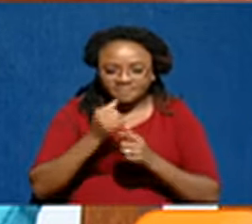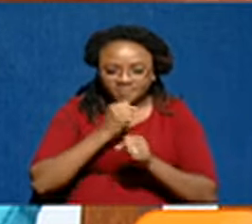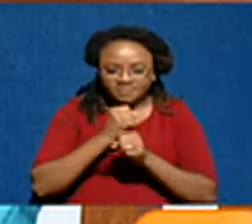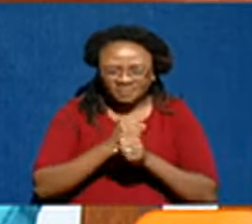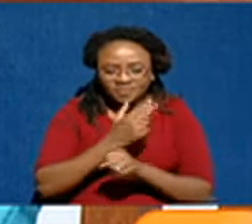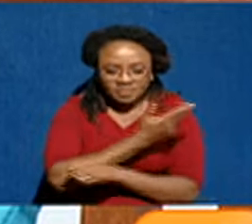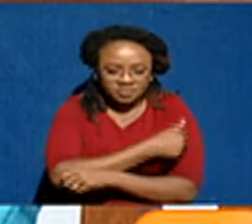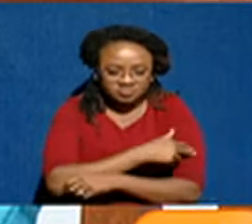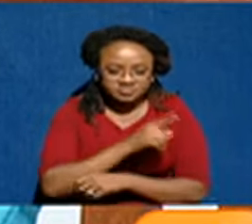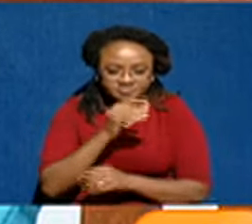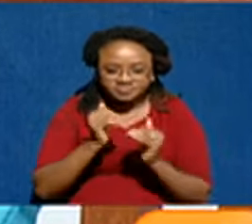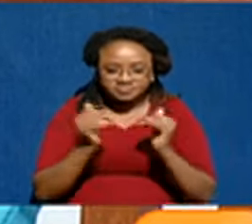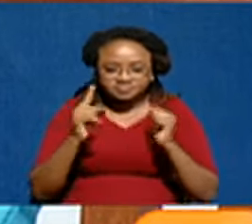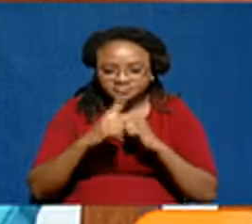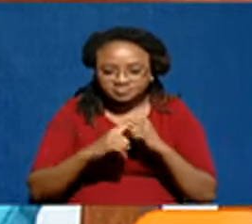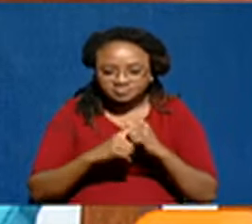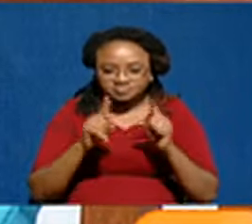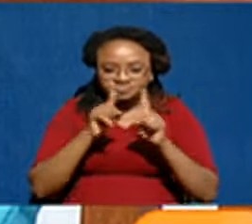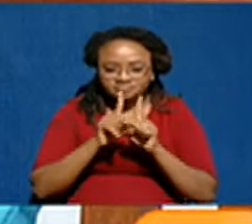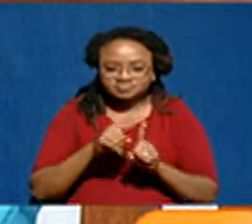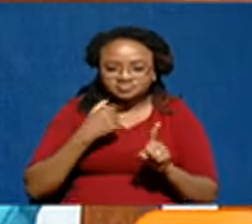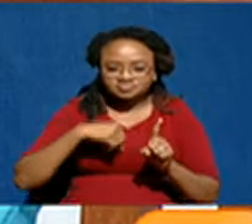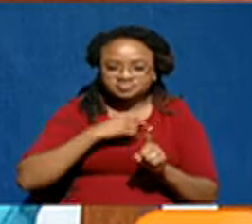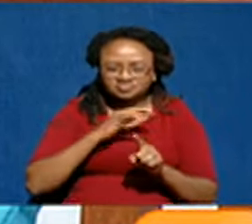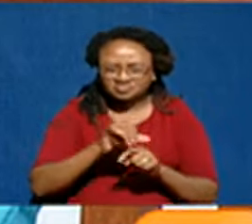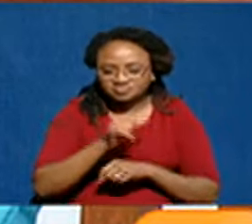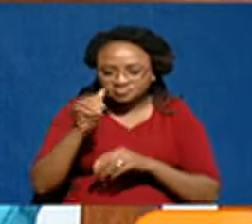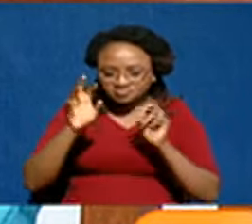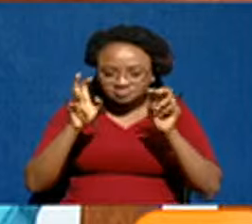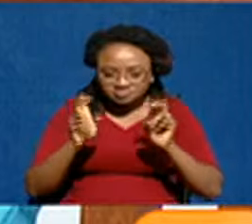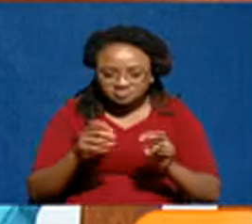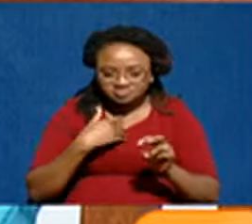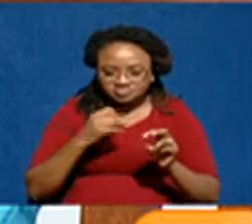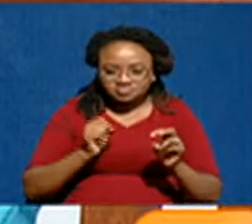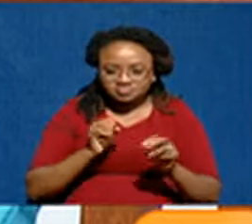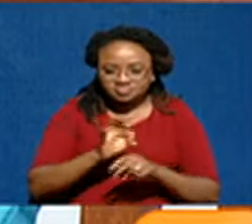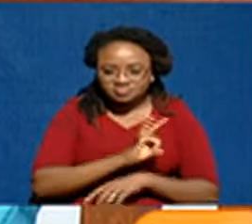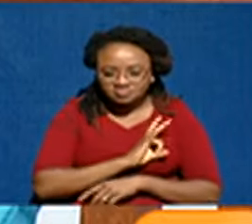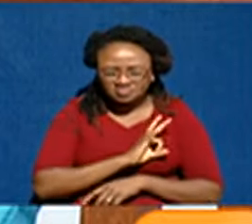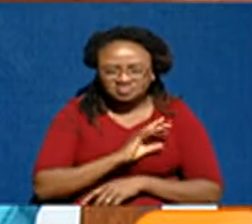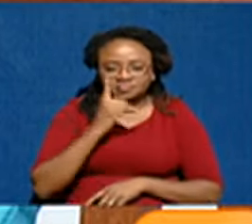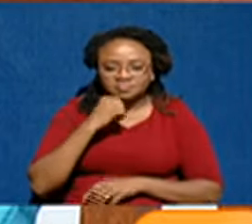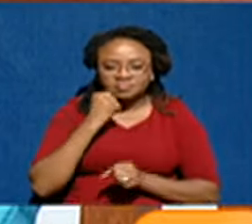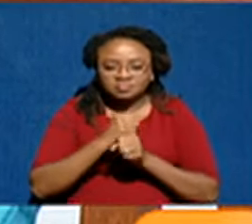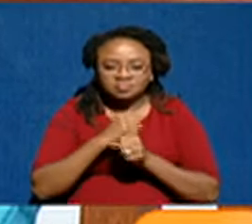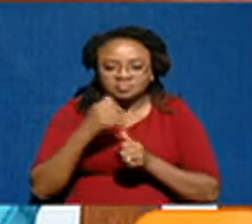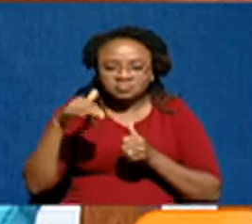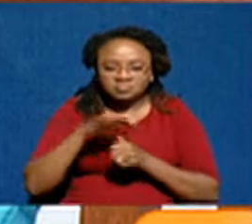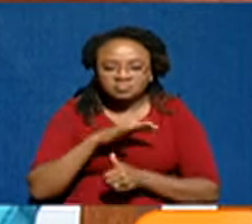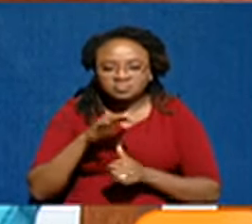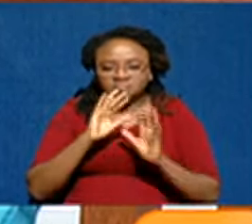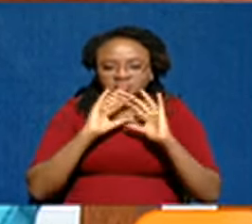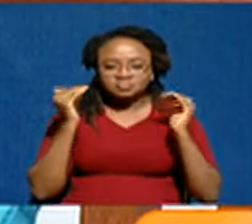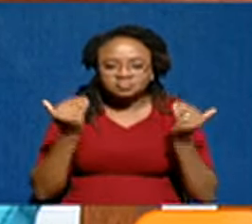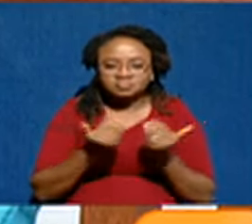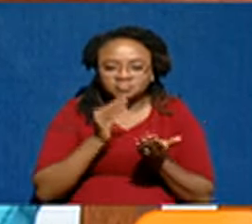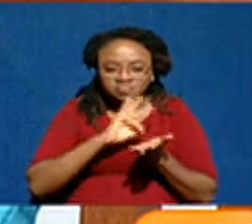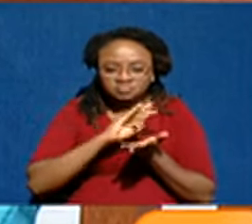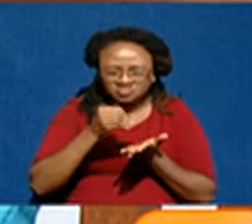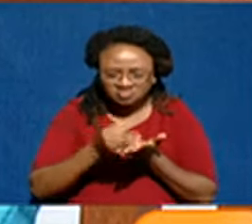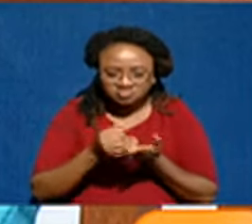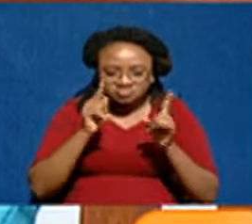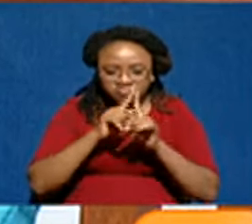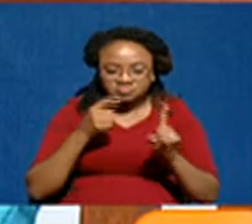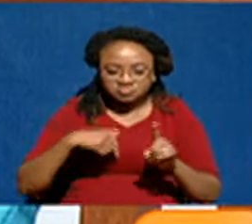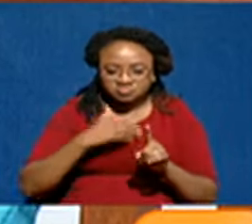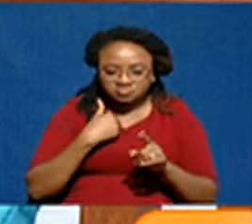Hospital. We also have an issue where our contracted staffs who have been working under UXC and Global Fund, we have people who have